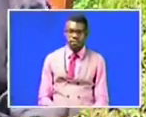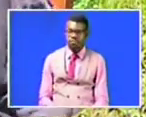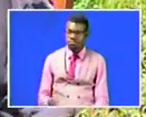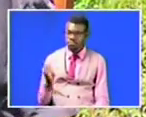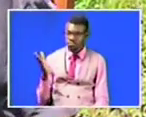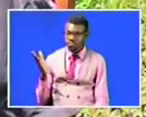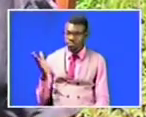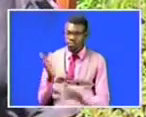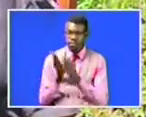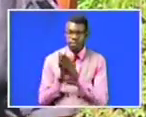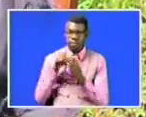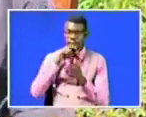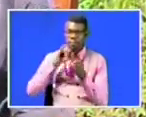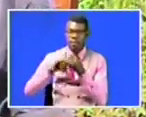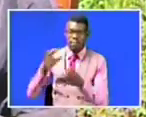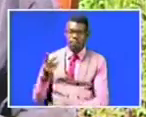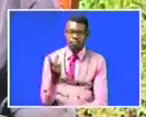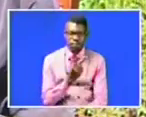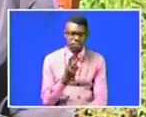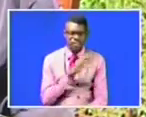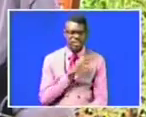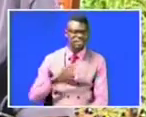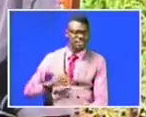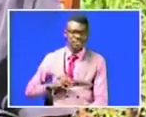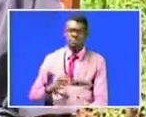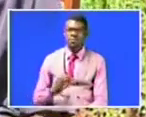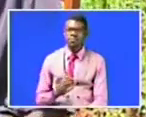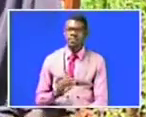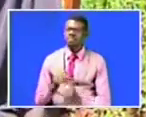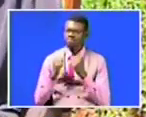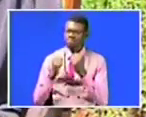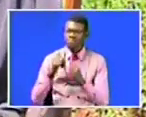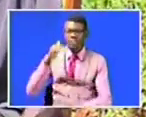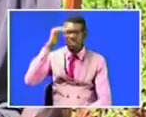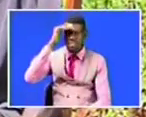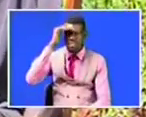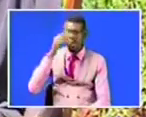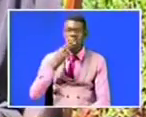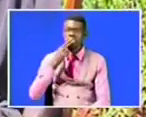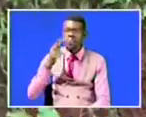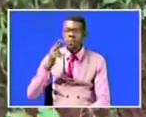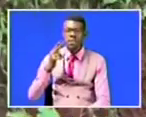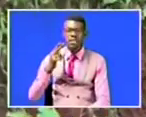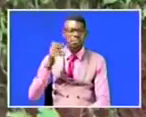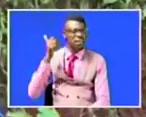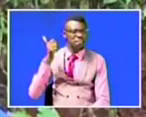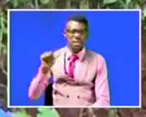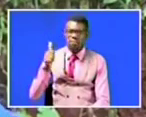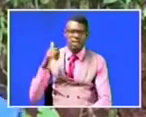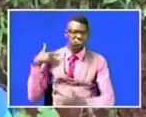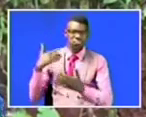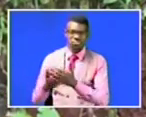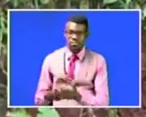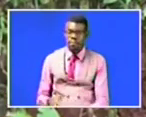She and her husband are both staunch Christians who have never tasted alcohol nor smoked cigarettes. Chakula ya mama tu